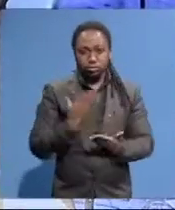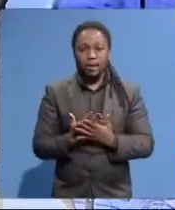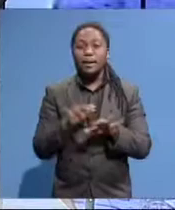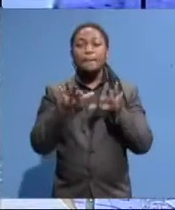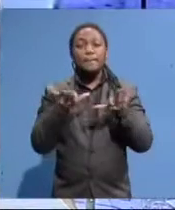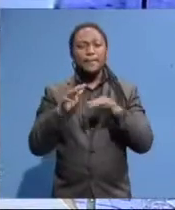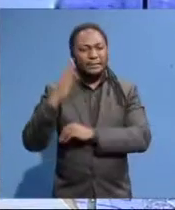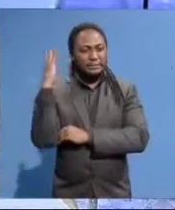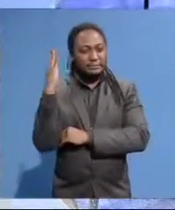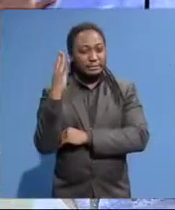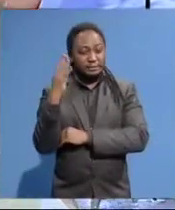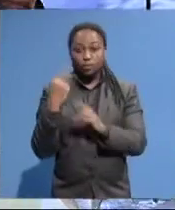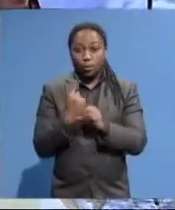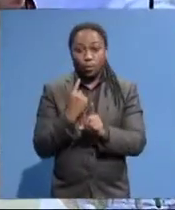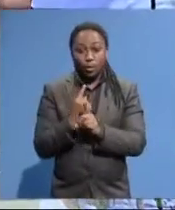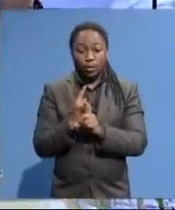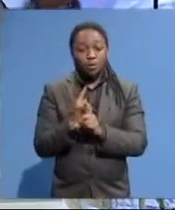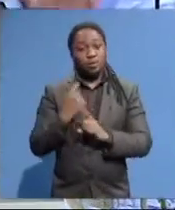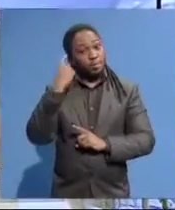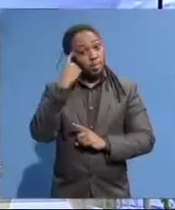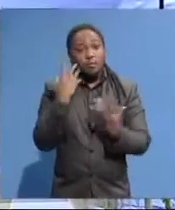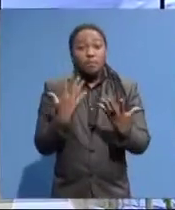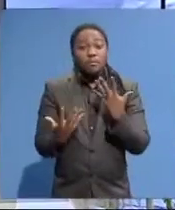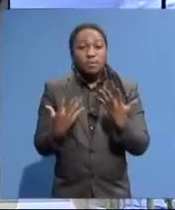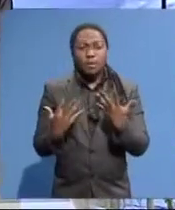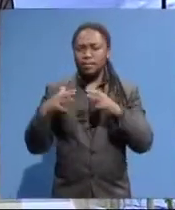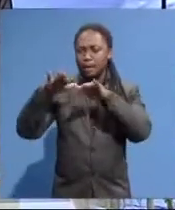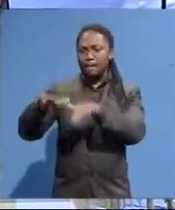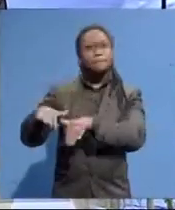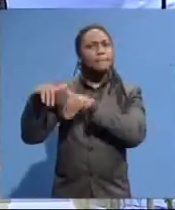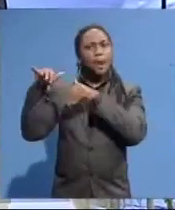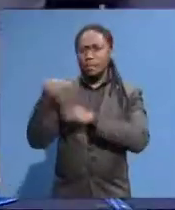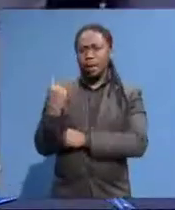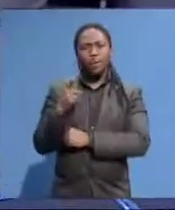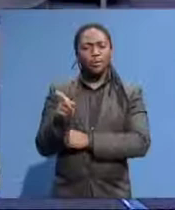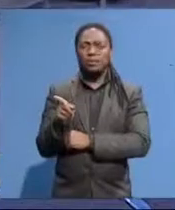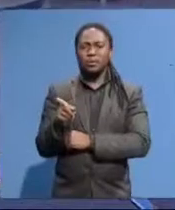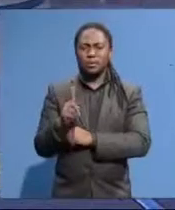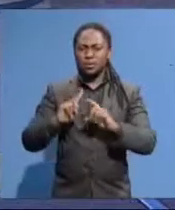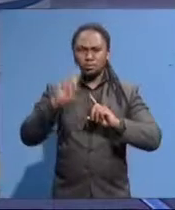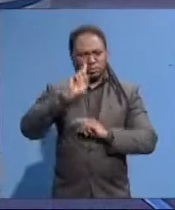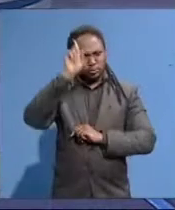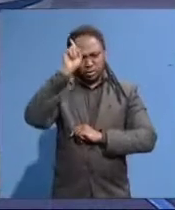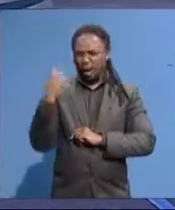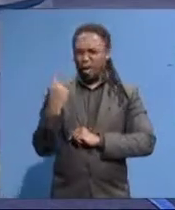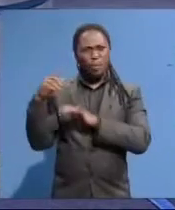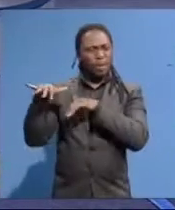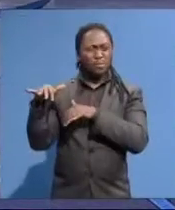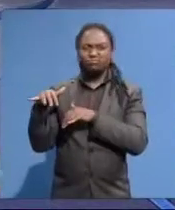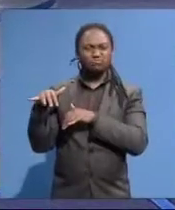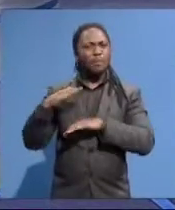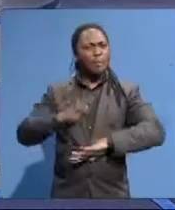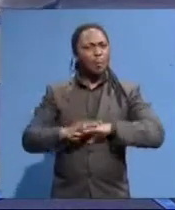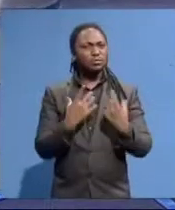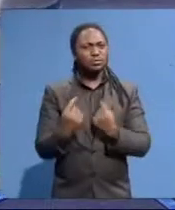and oration only as engaging with members of parliament, as a politician. But Nelson Mandela did more than that. Nelson Mandela